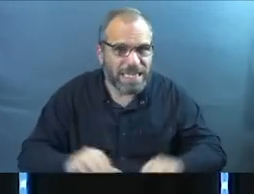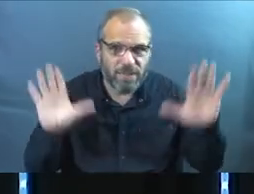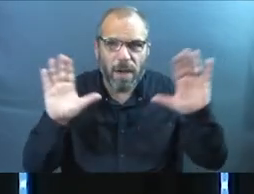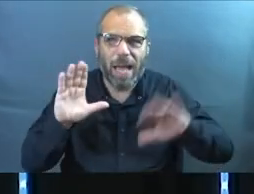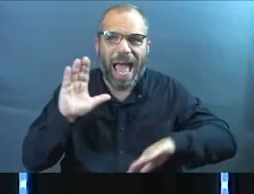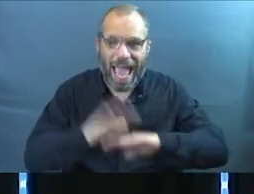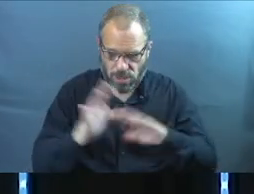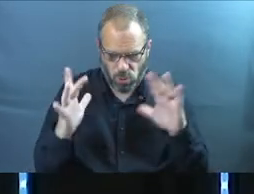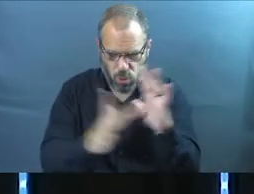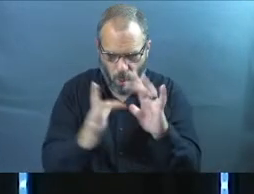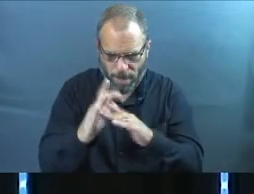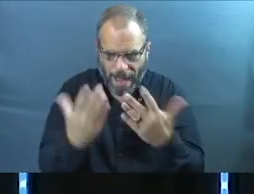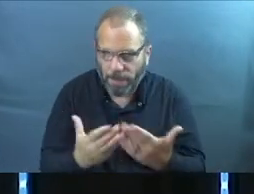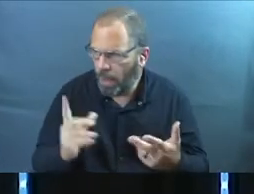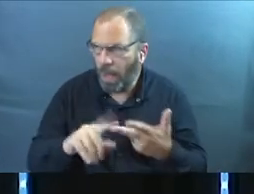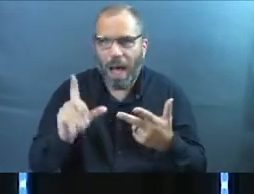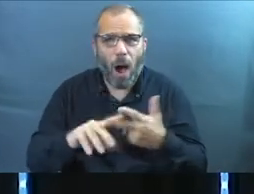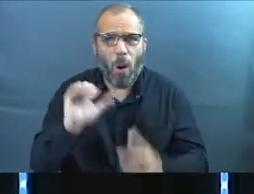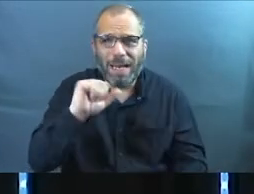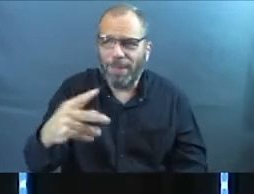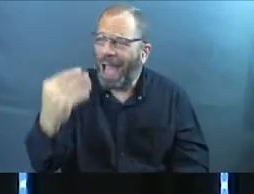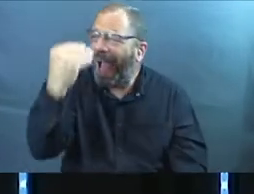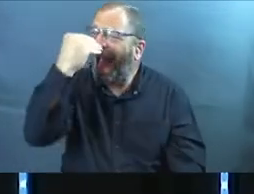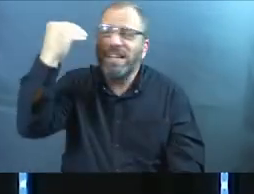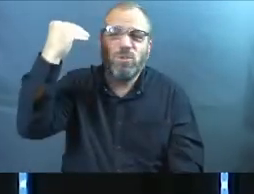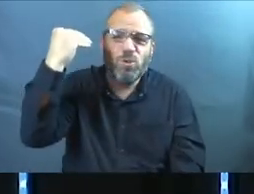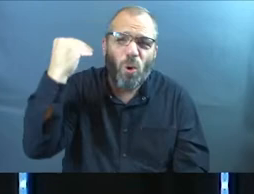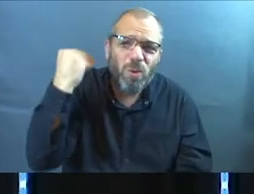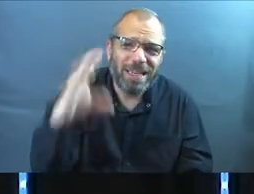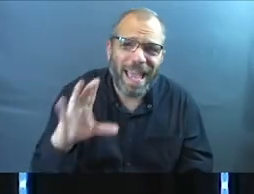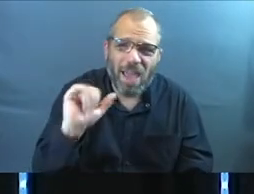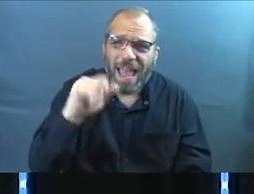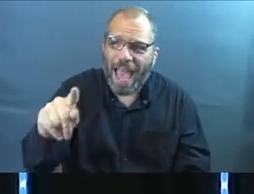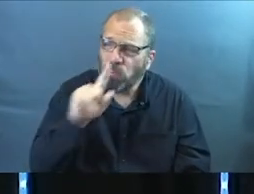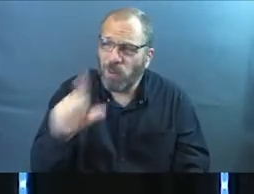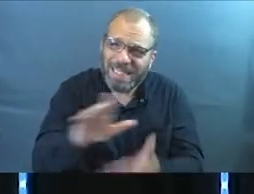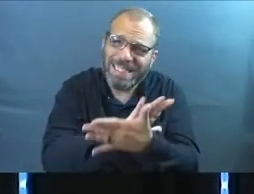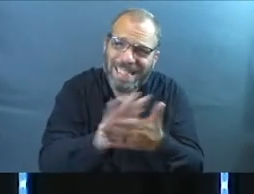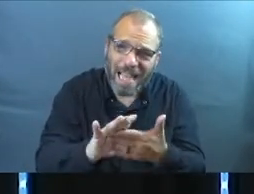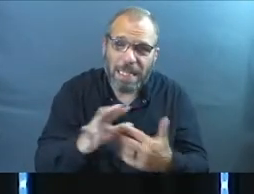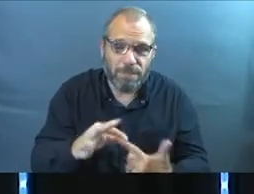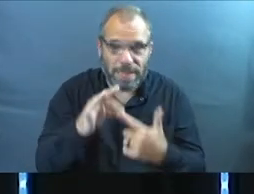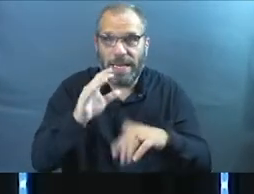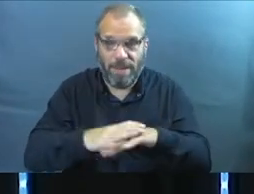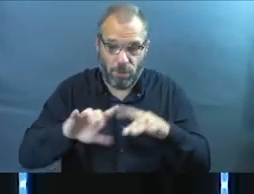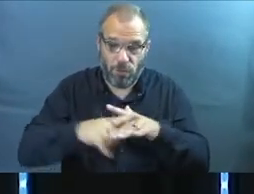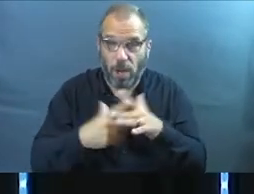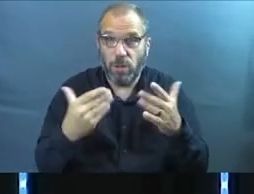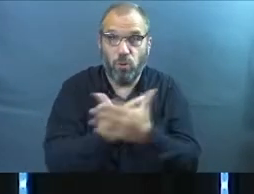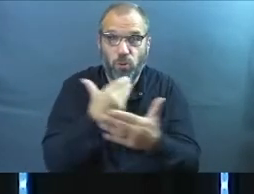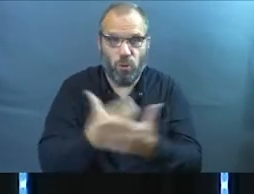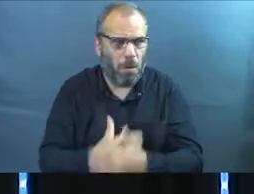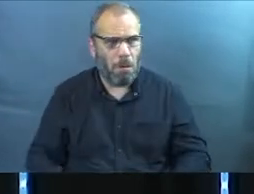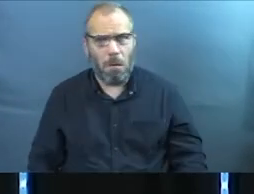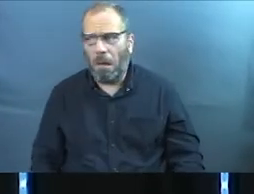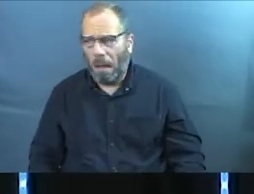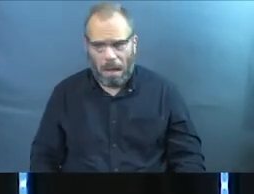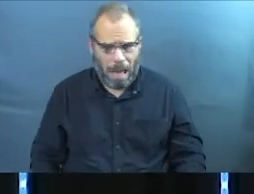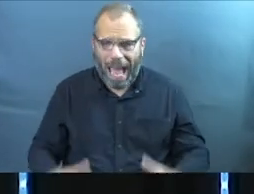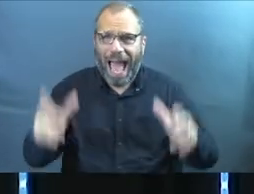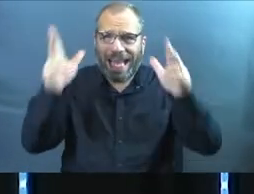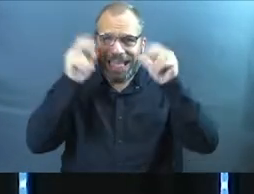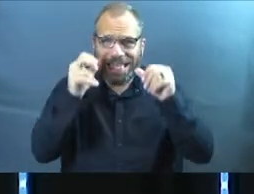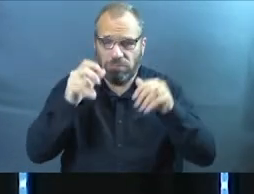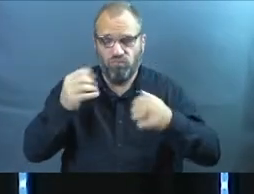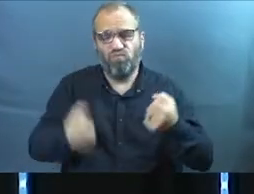get yourself a Bible. Get yourself an app. I don't care. The apps are really, really nice, especially if you're starting out. You're like, I can listen